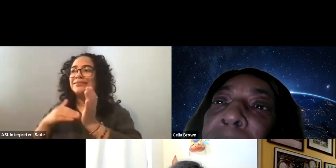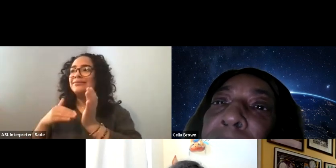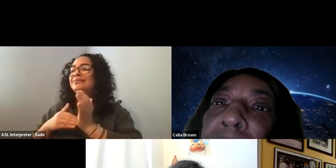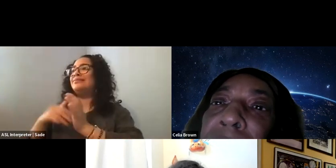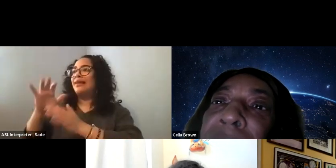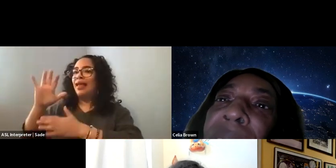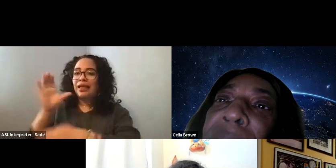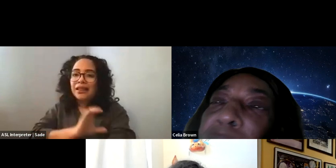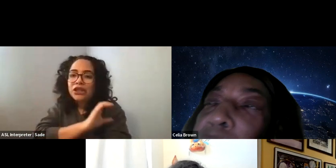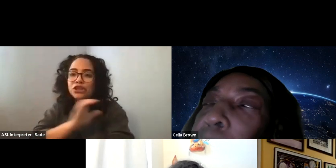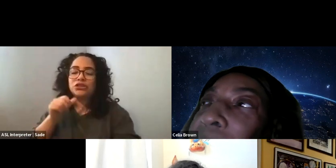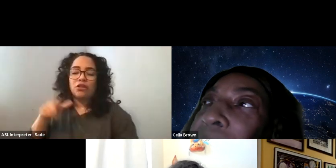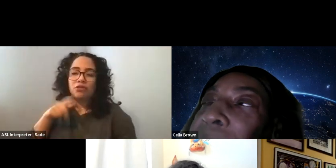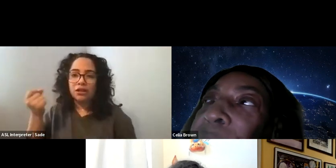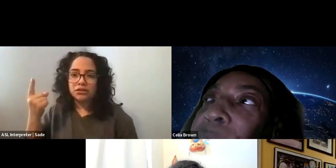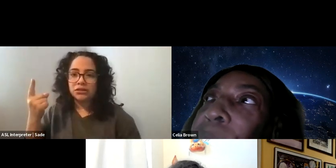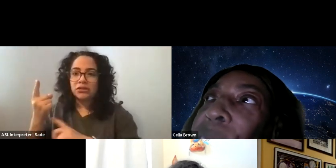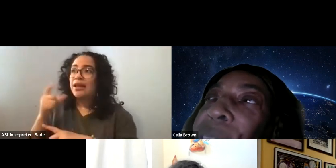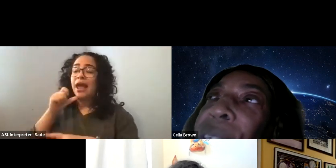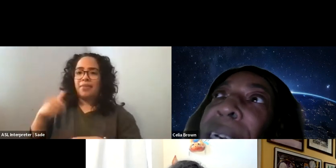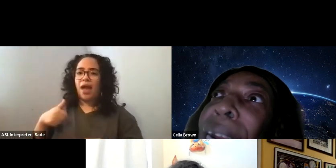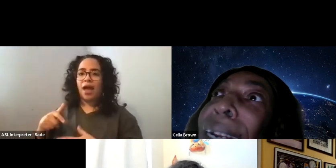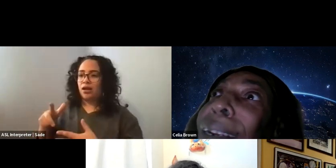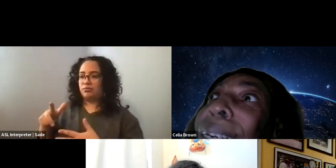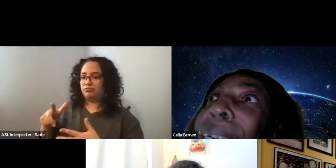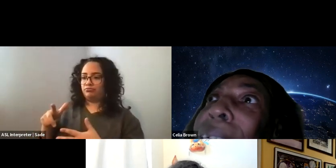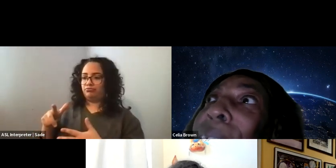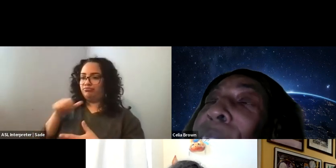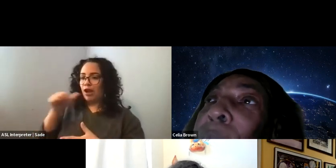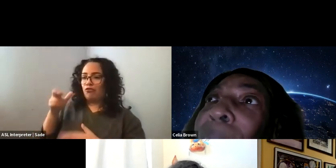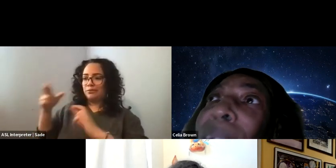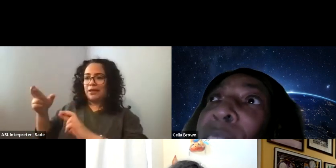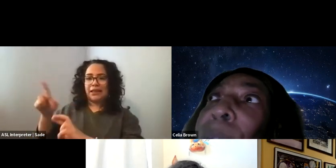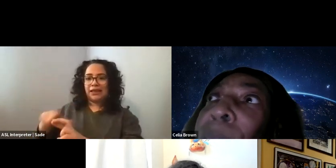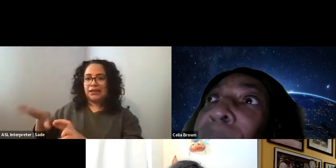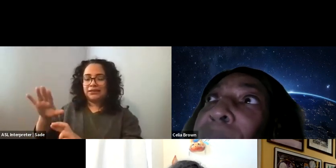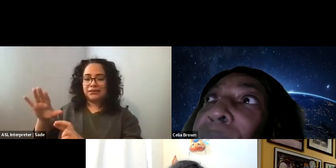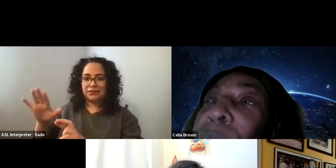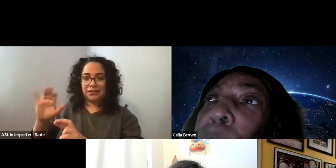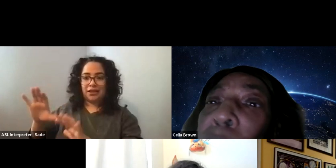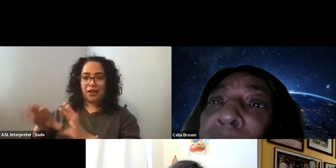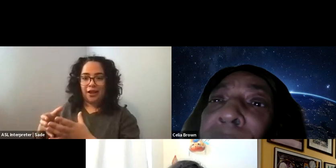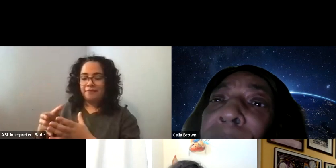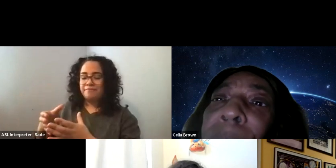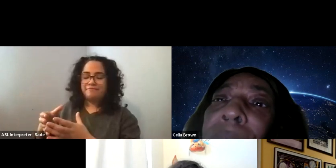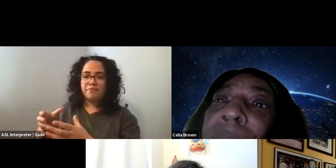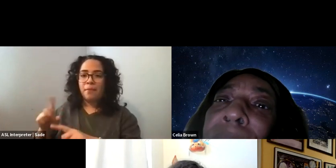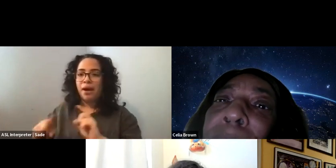know? And not disrespecting clinicians, but just saying, hey, you know, my experience is important